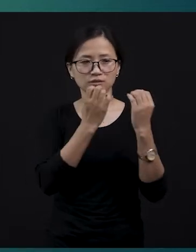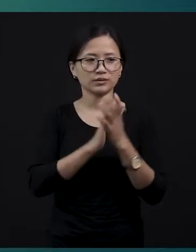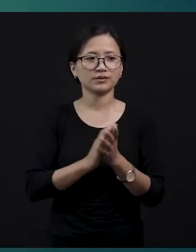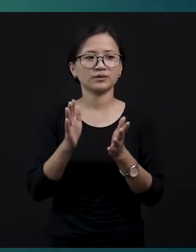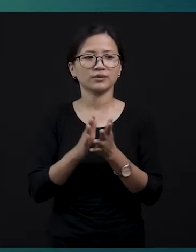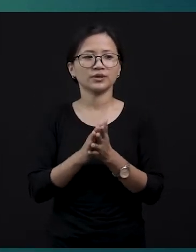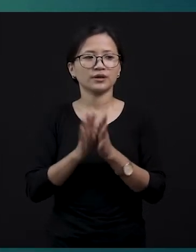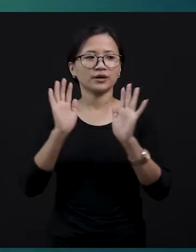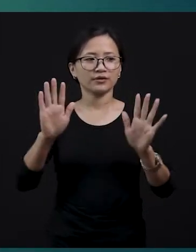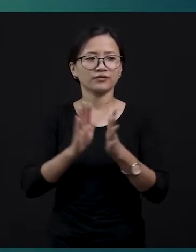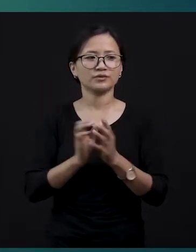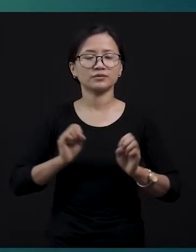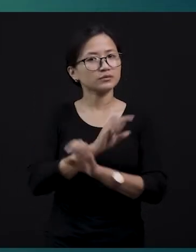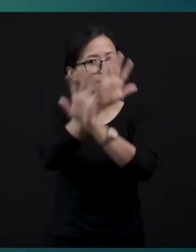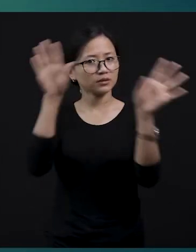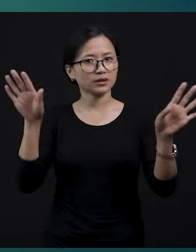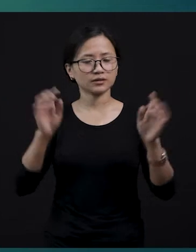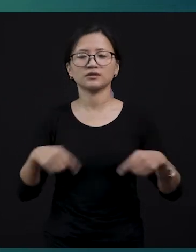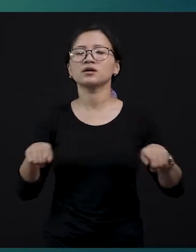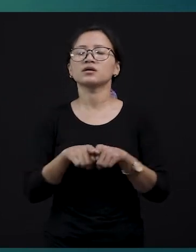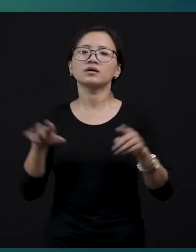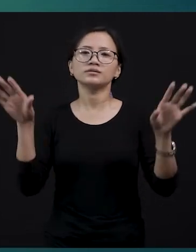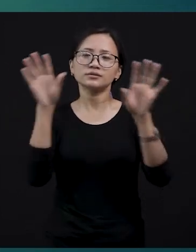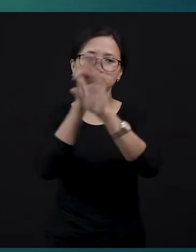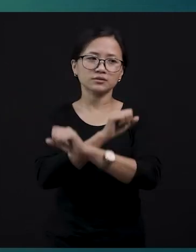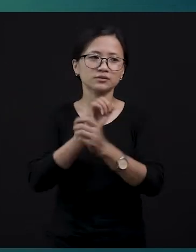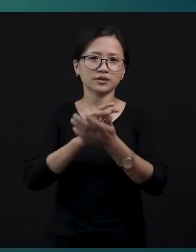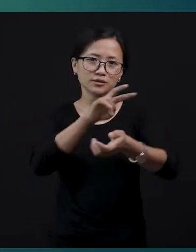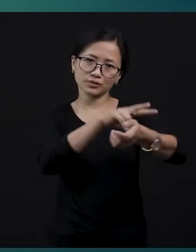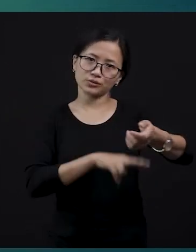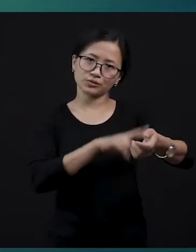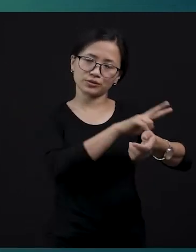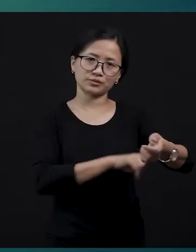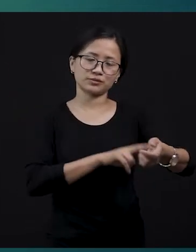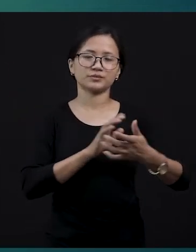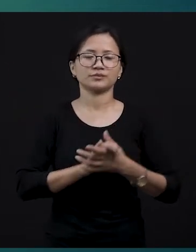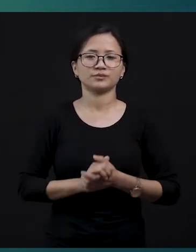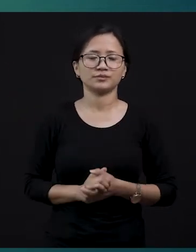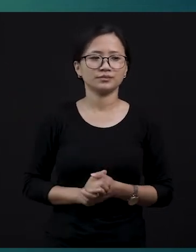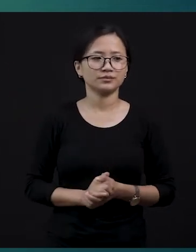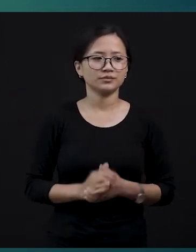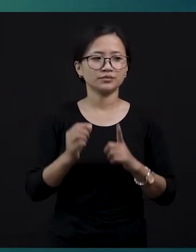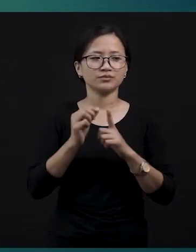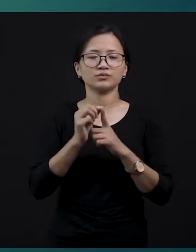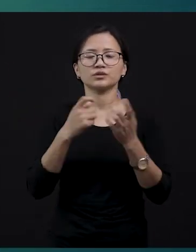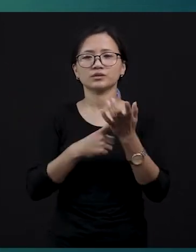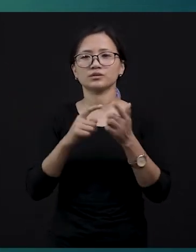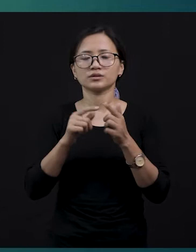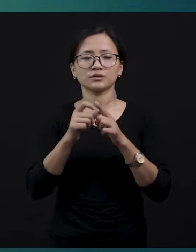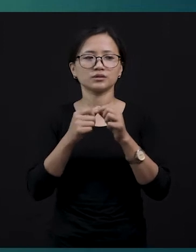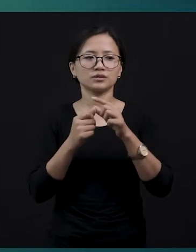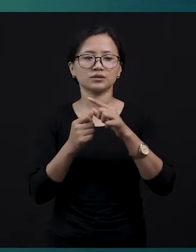repeat, chipmunks, small ground squirrels having light and dark stripes. Predator,